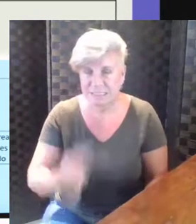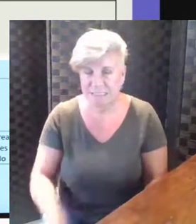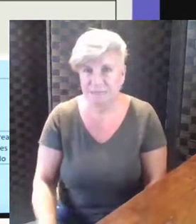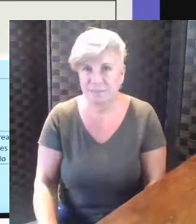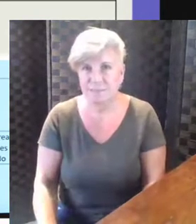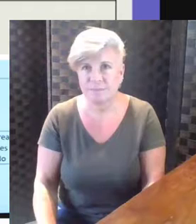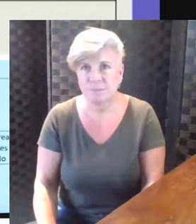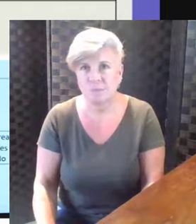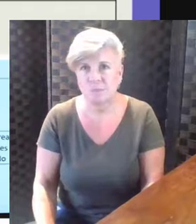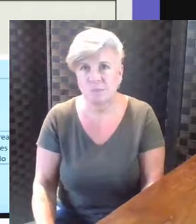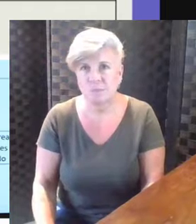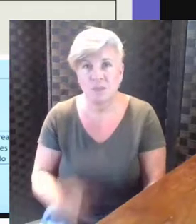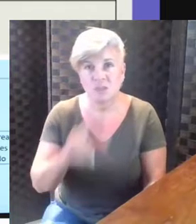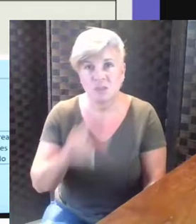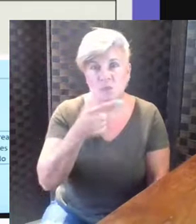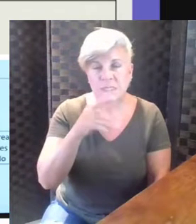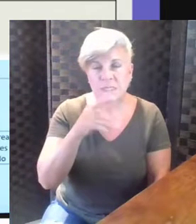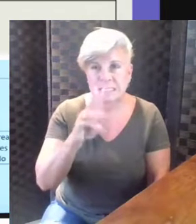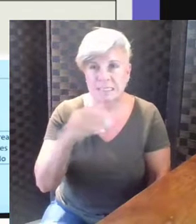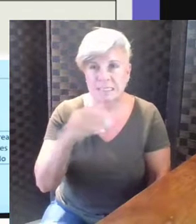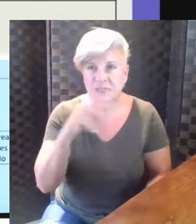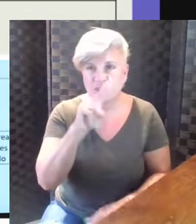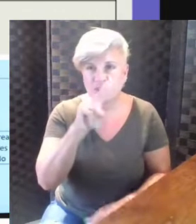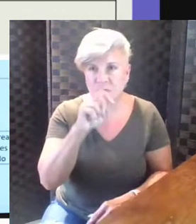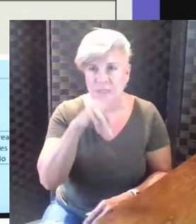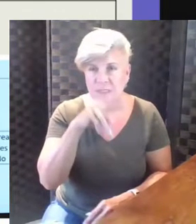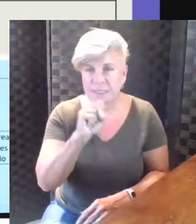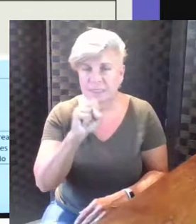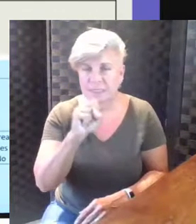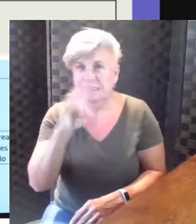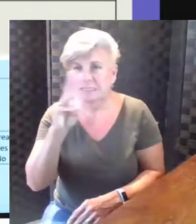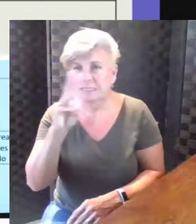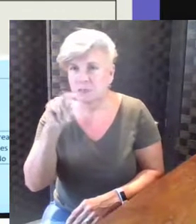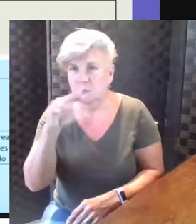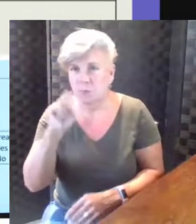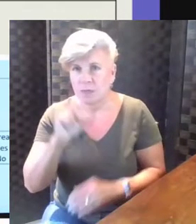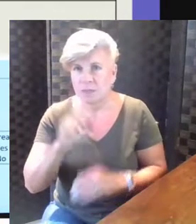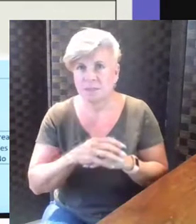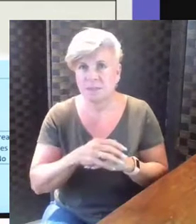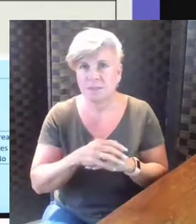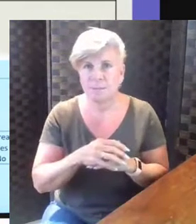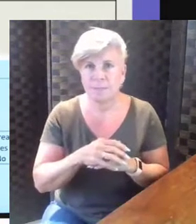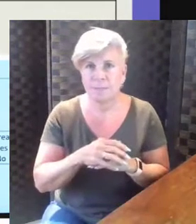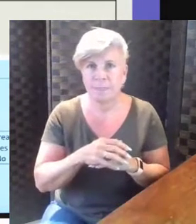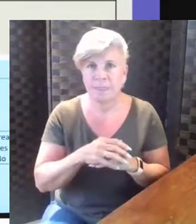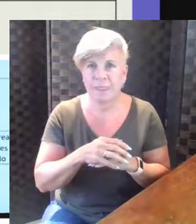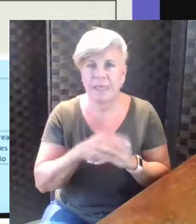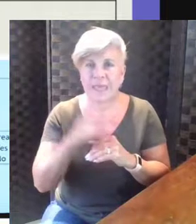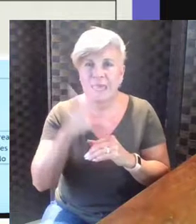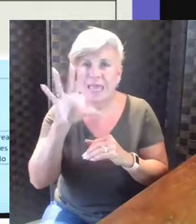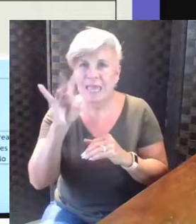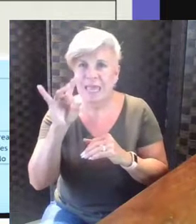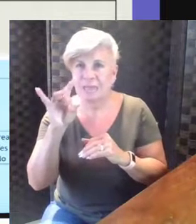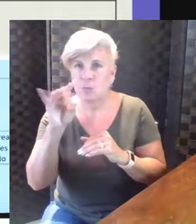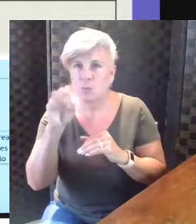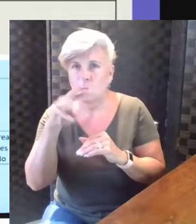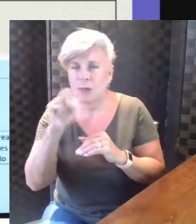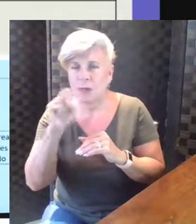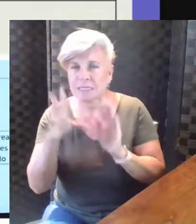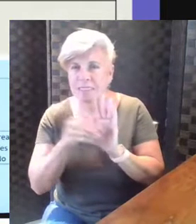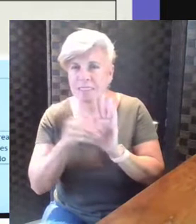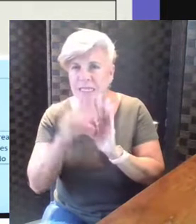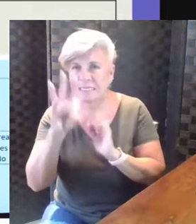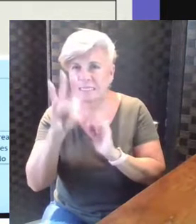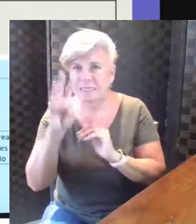plus 6, because 26 has 2 10s and 6 ones. 8 ones and 6 ones